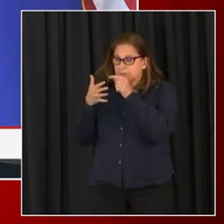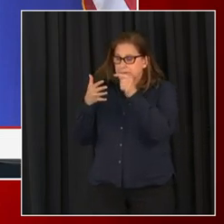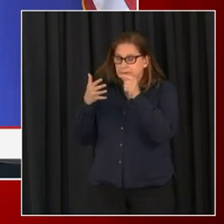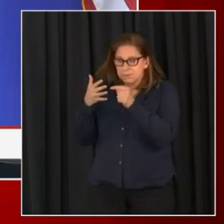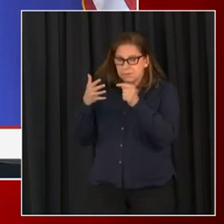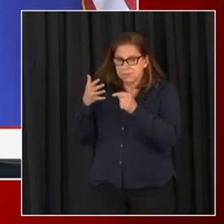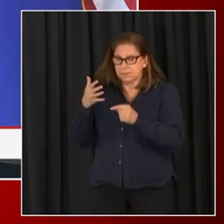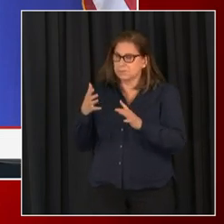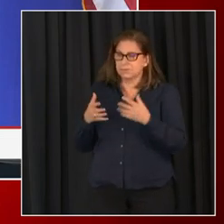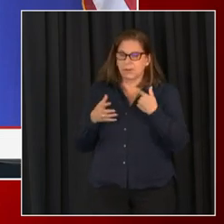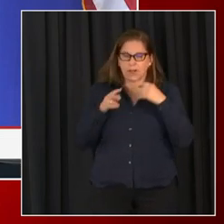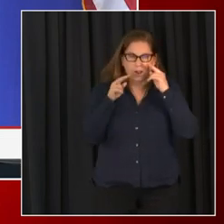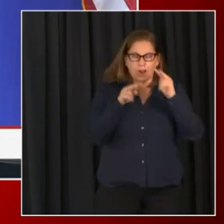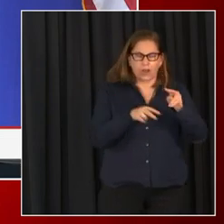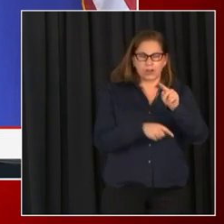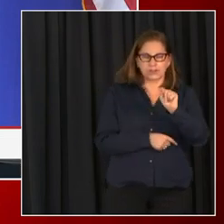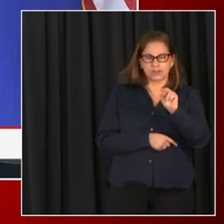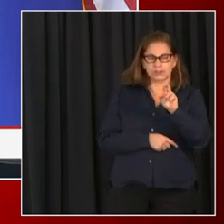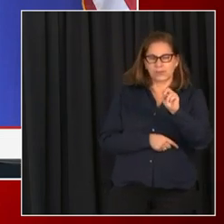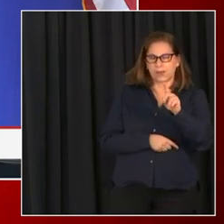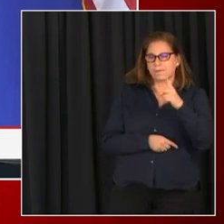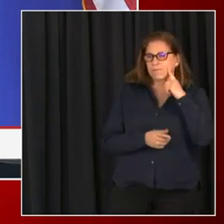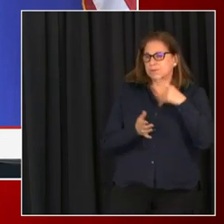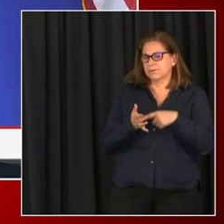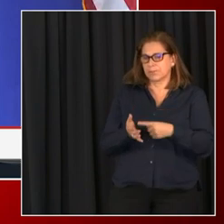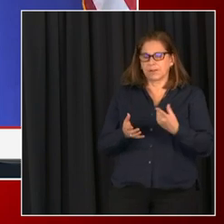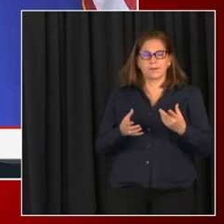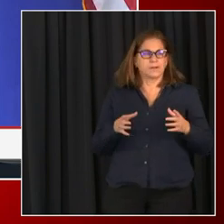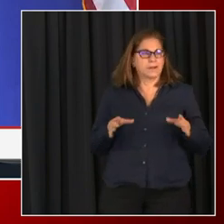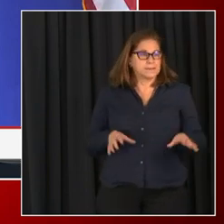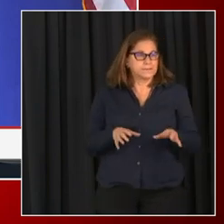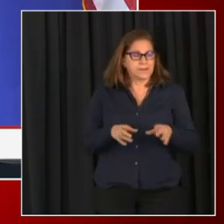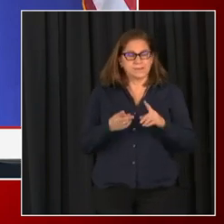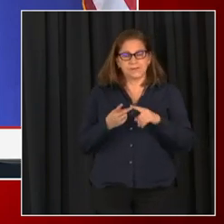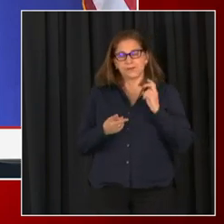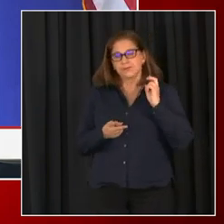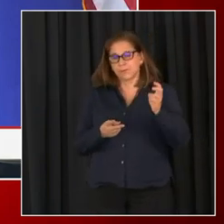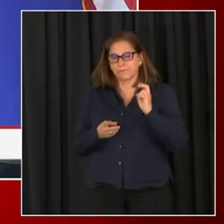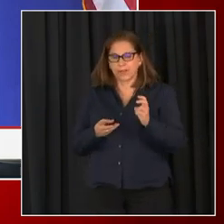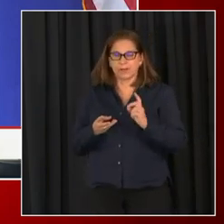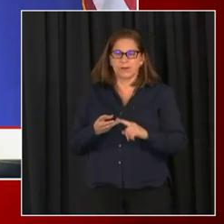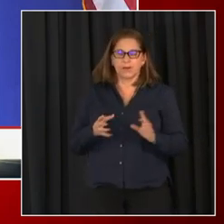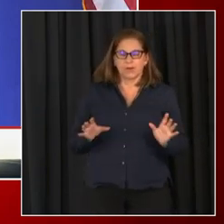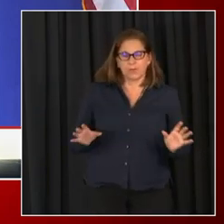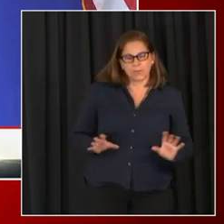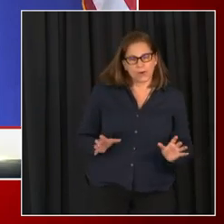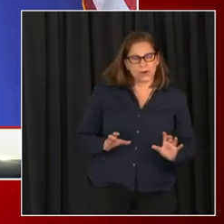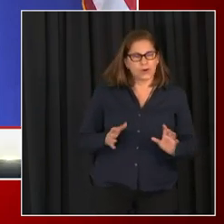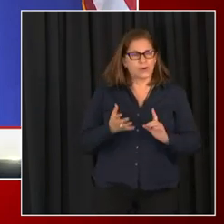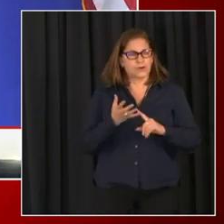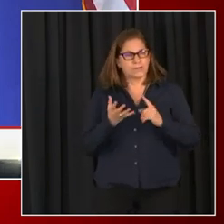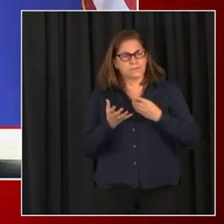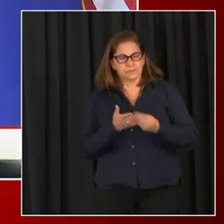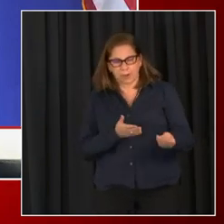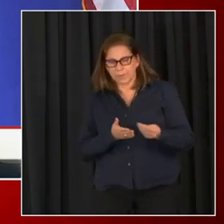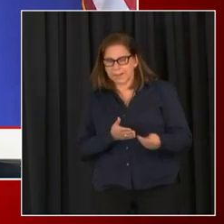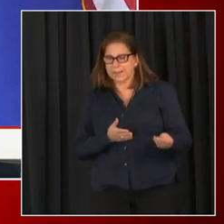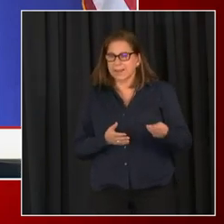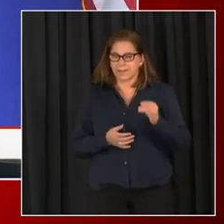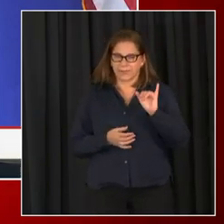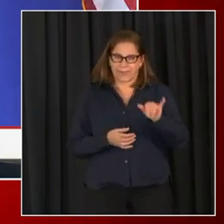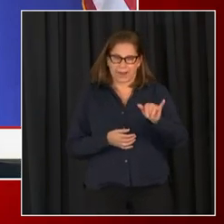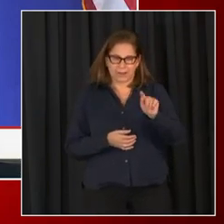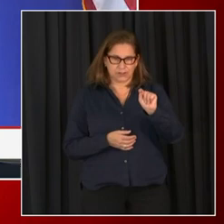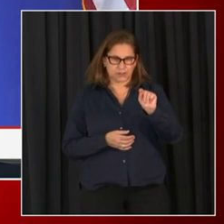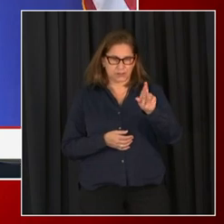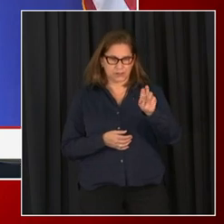travel, and work are categories that we have been trending over time. Faith-based